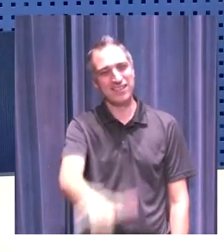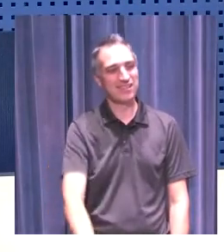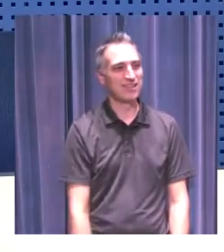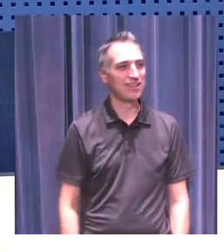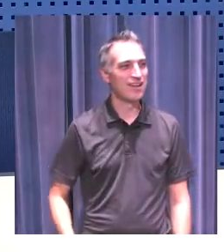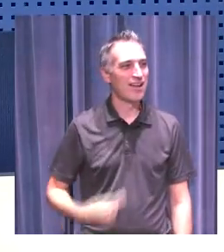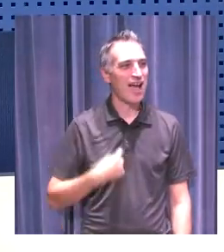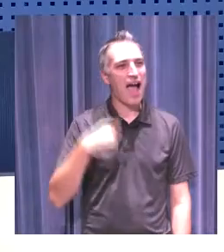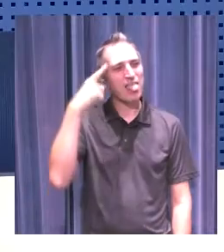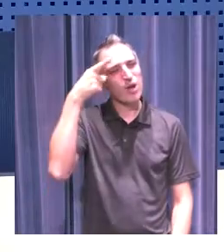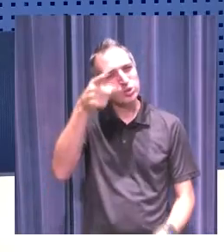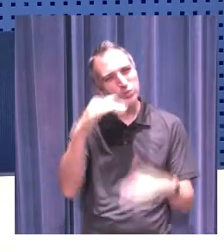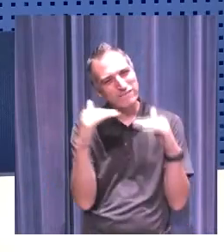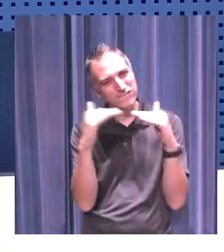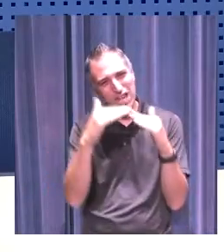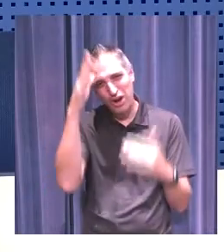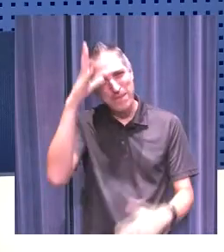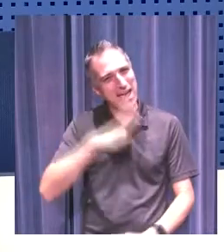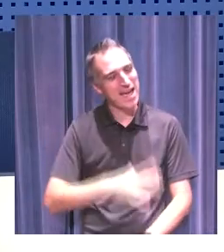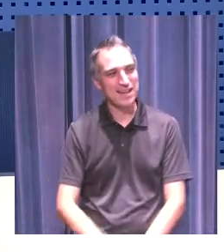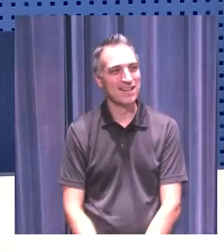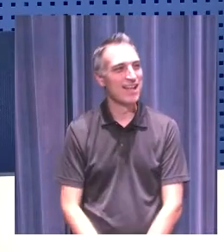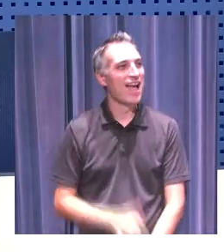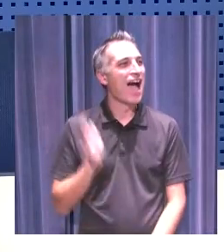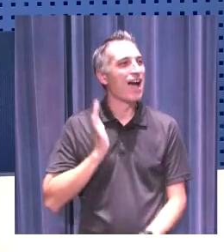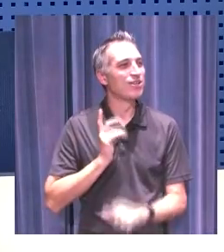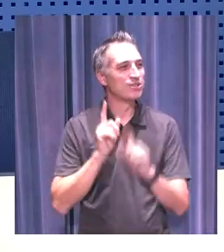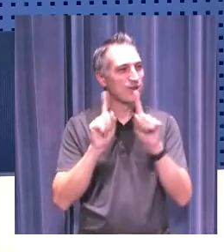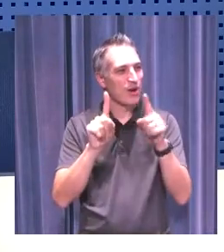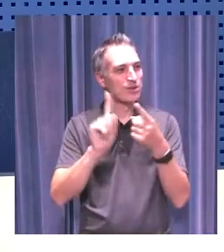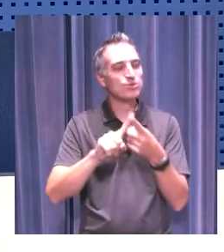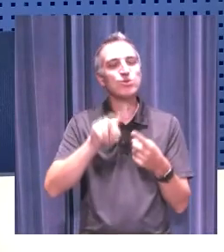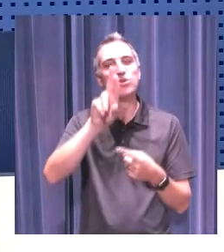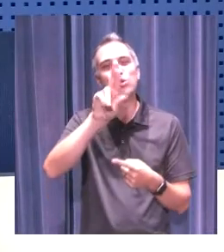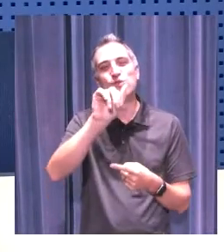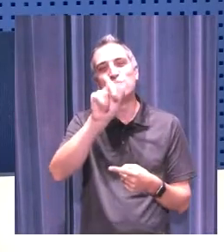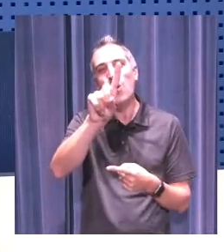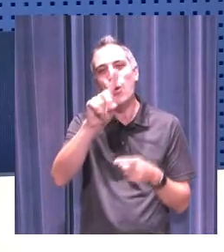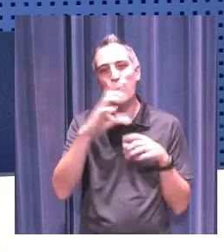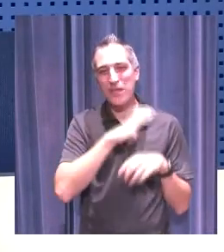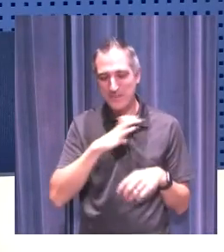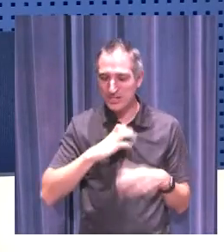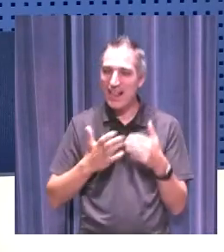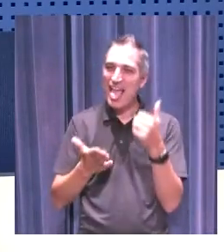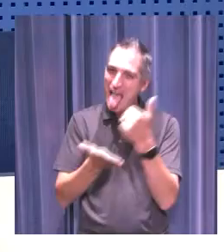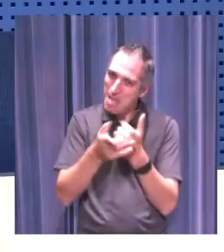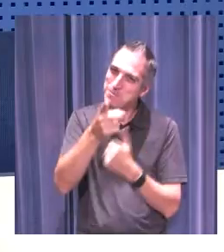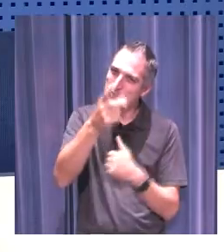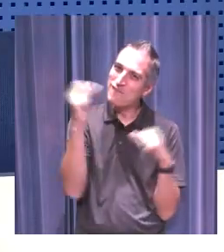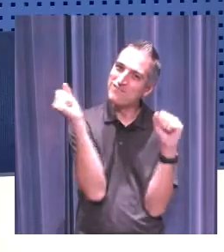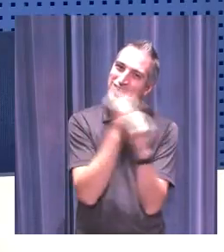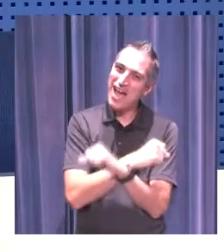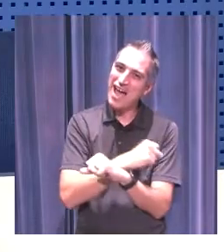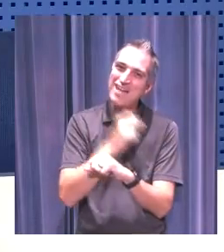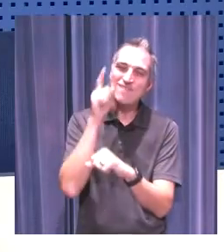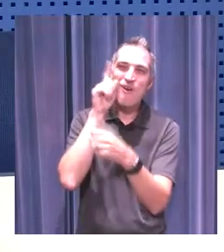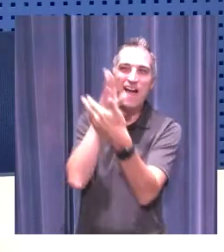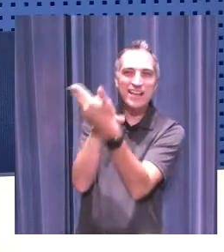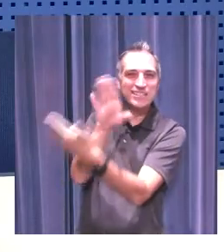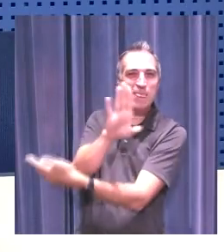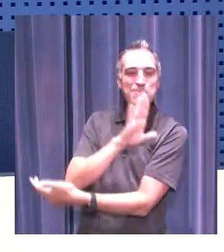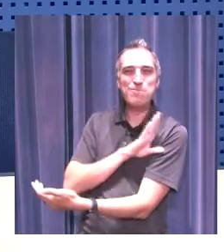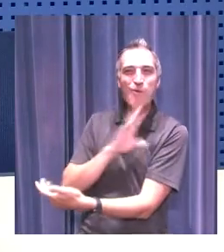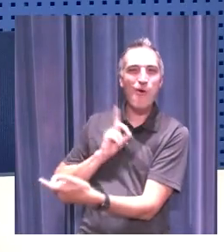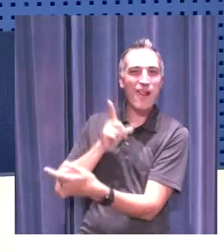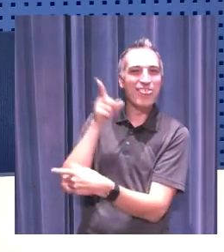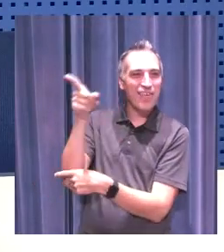thought you was a fair man. I used to go over to the road commission and help you fight against the board over there